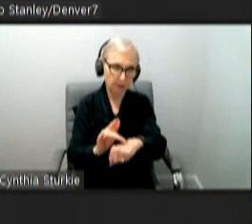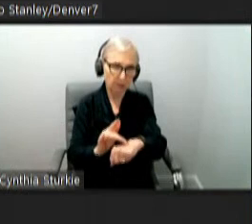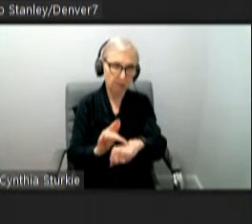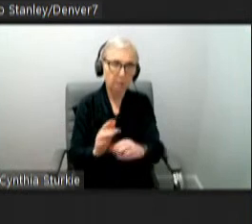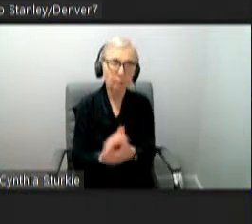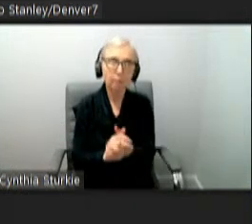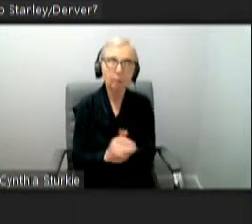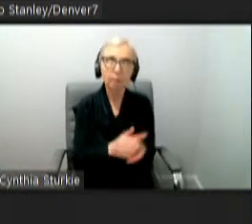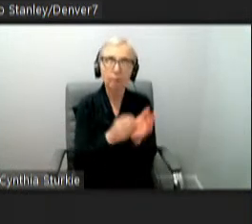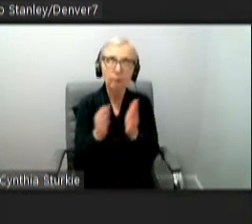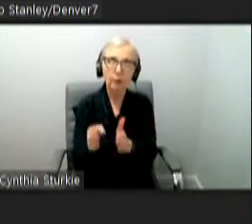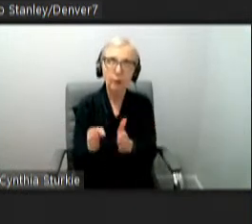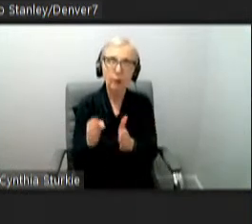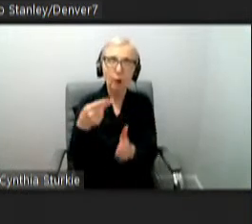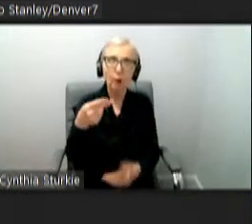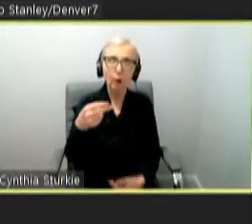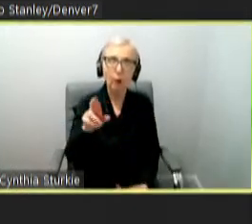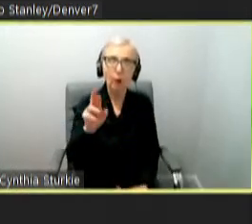Let's go to Hernandez.